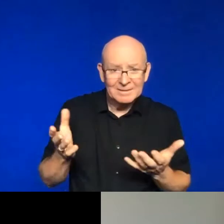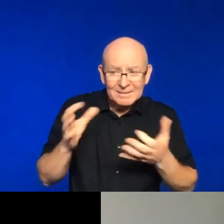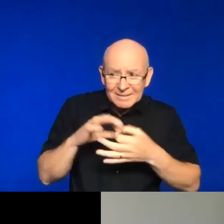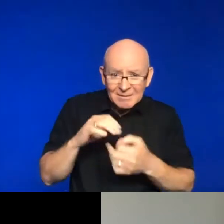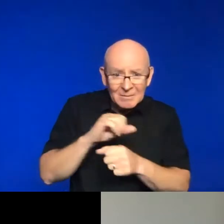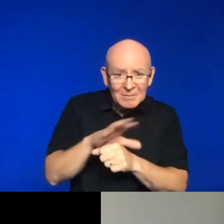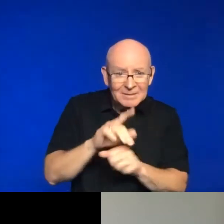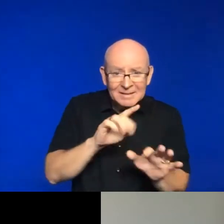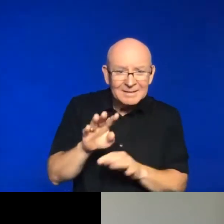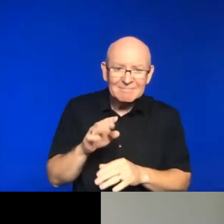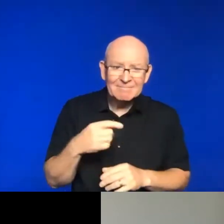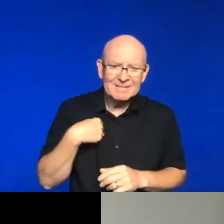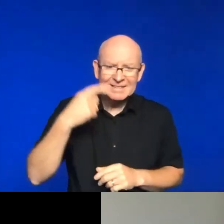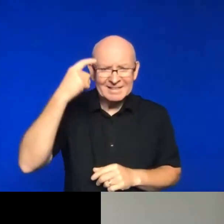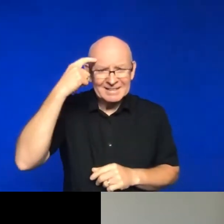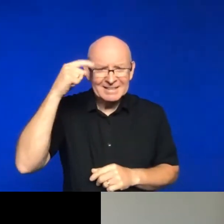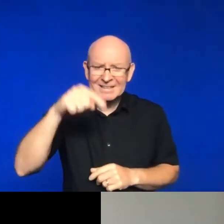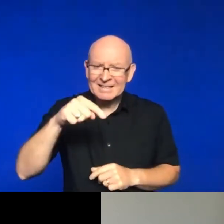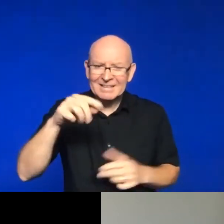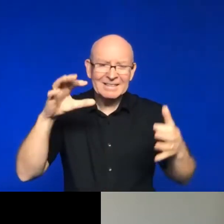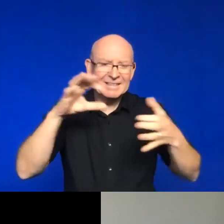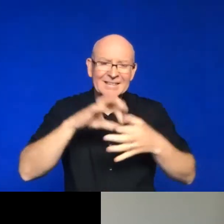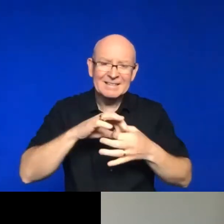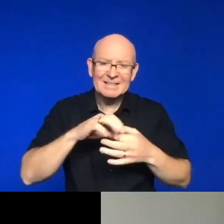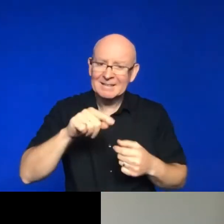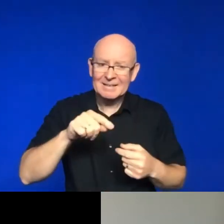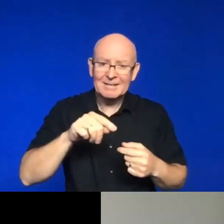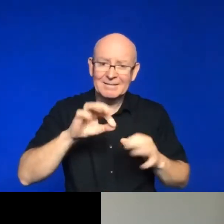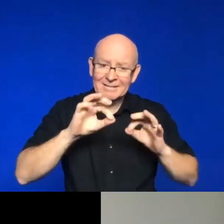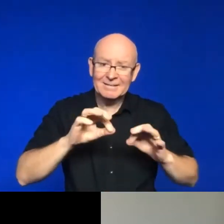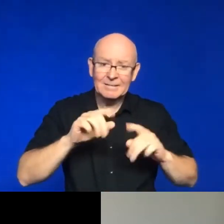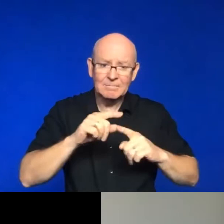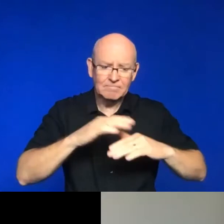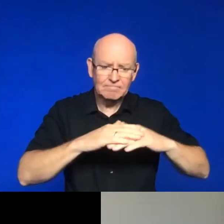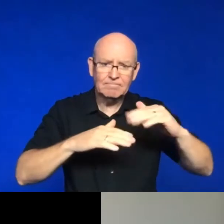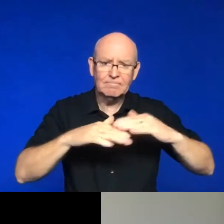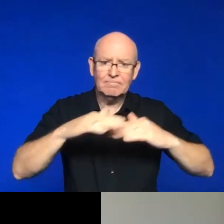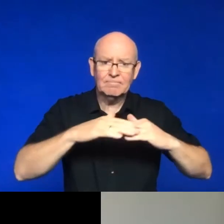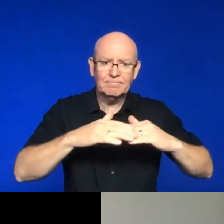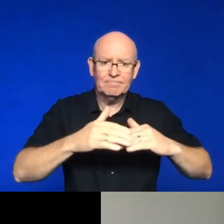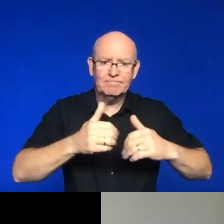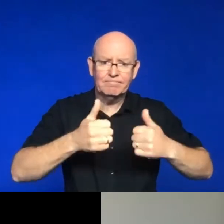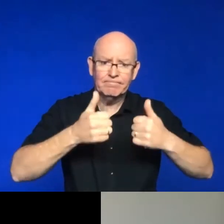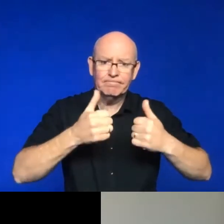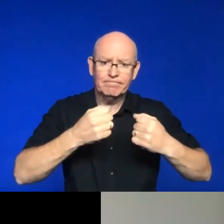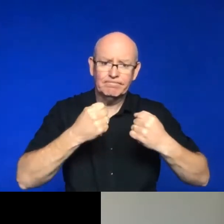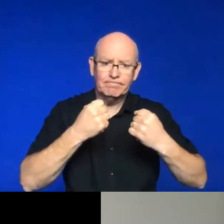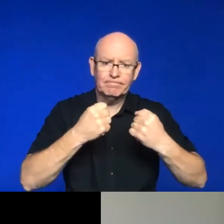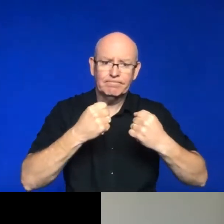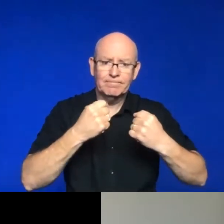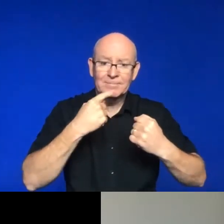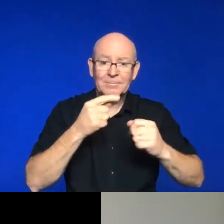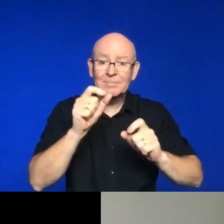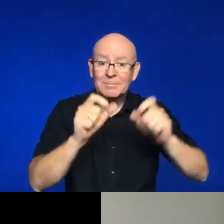And really make sure, as you said, that women with disabilities have experienced frequently